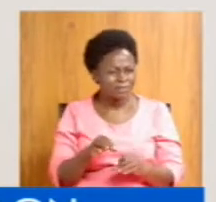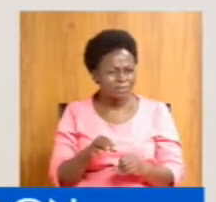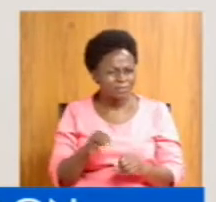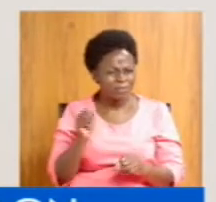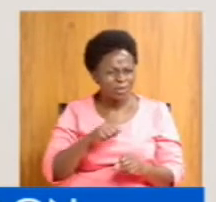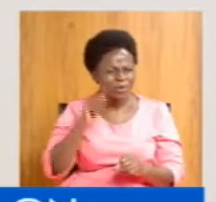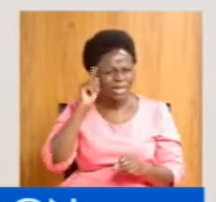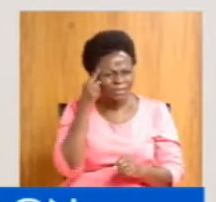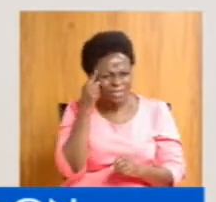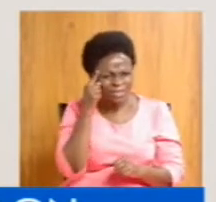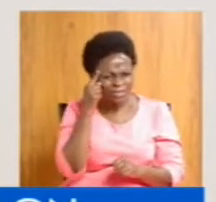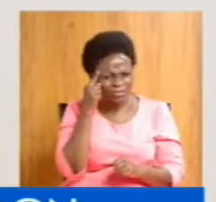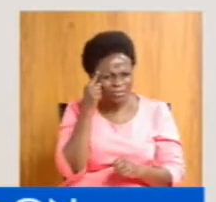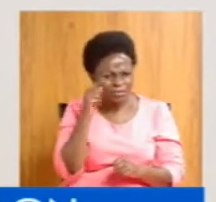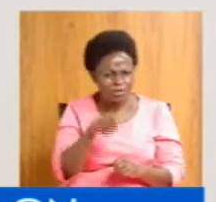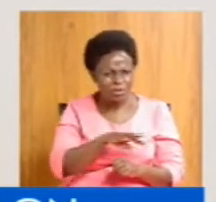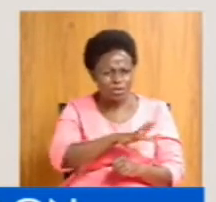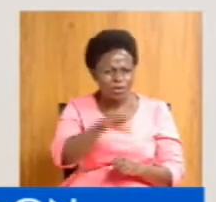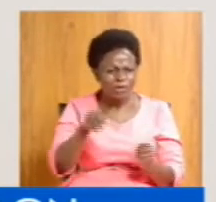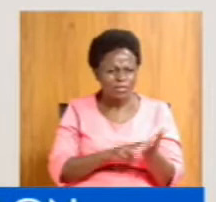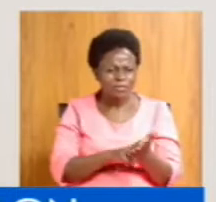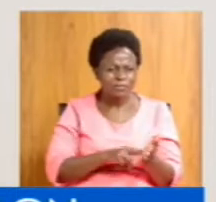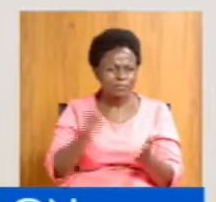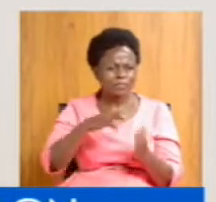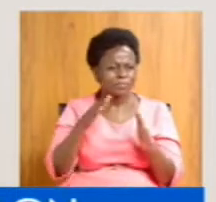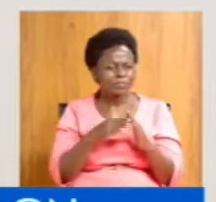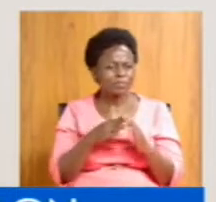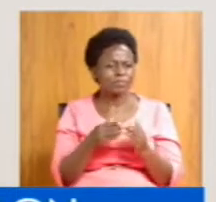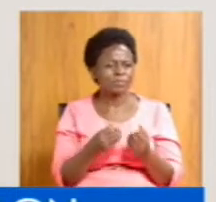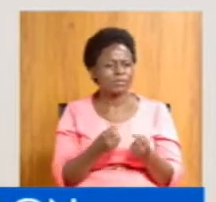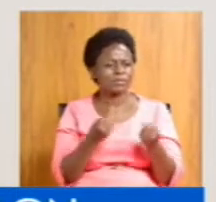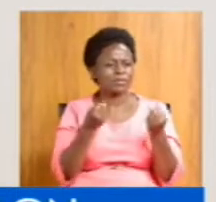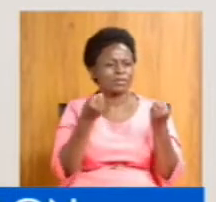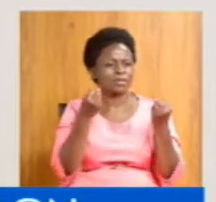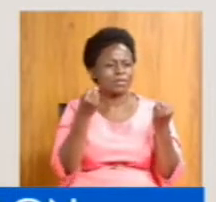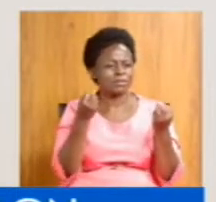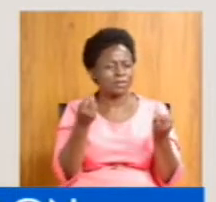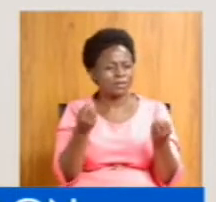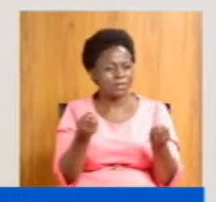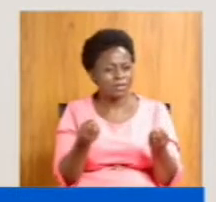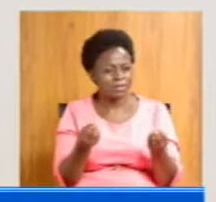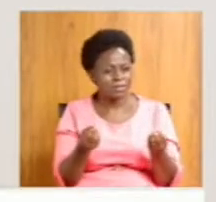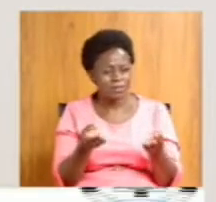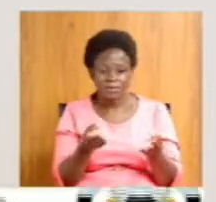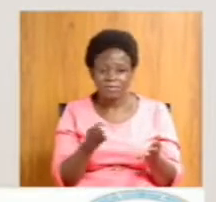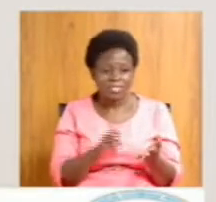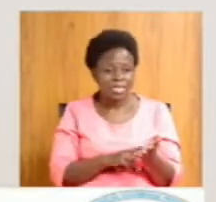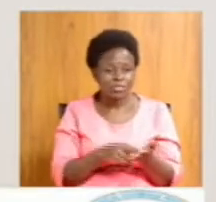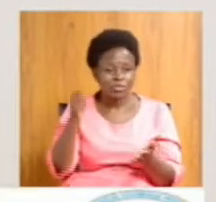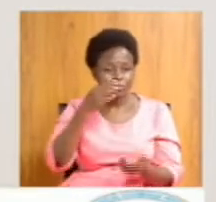You can imagine all of us are using electricity but how many of us can afford to use it for example to make a meal to cook?